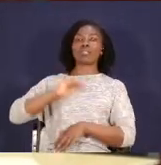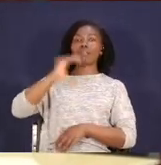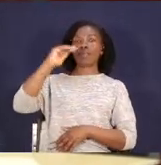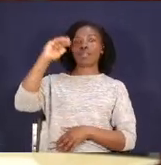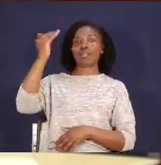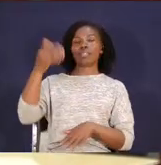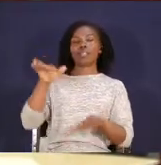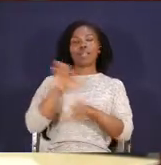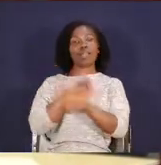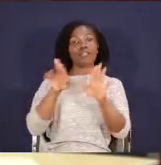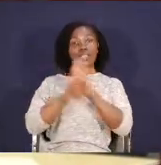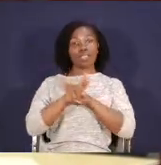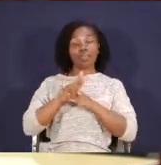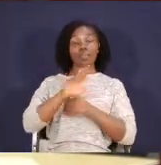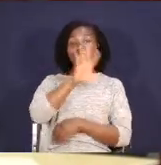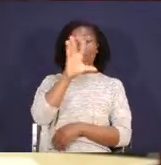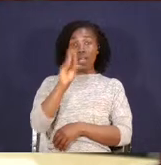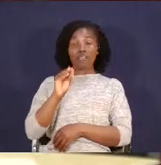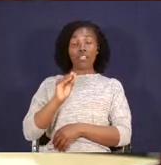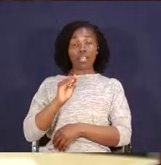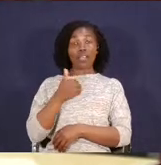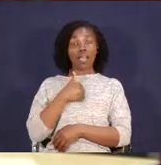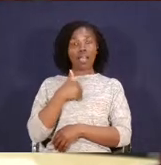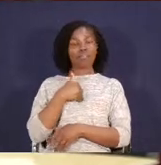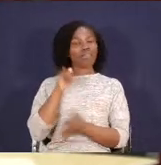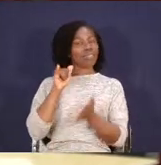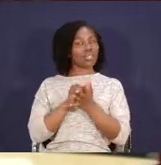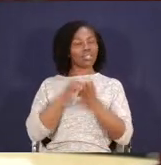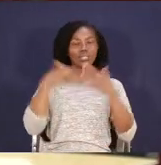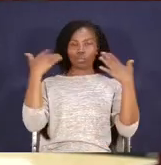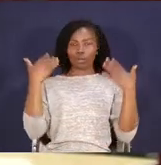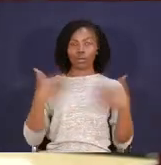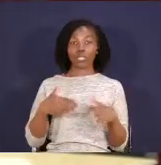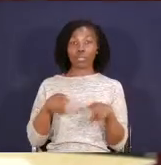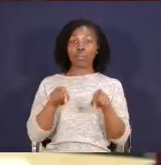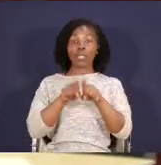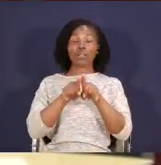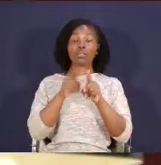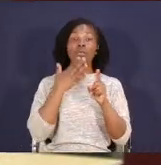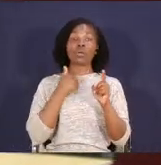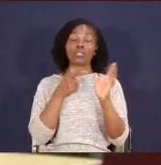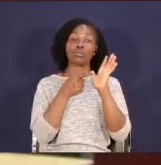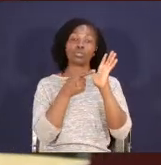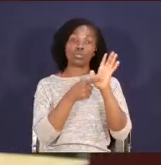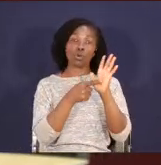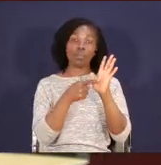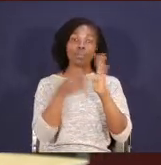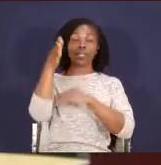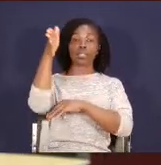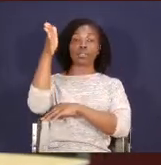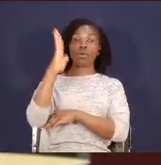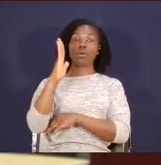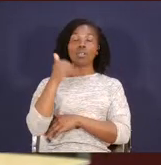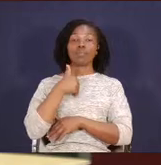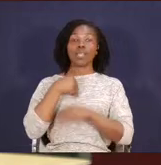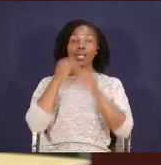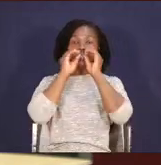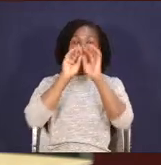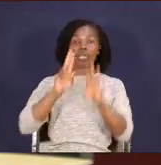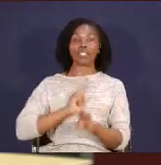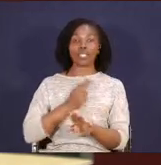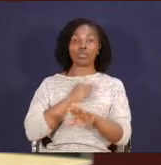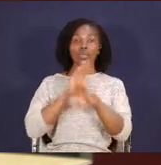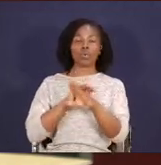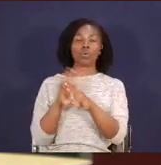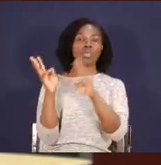just amazing. And let me say something about Africa as well. God has given us good weather. Why don't you appreciate him? He's